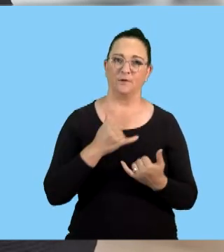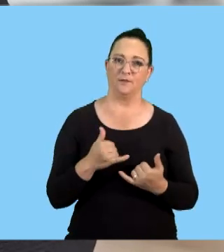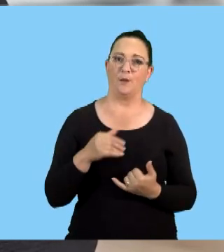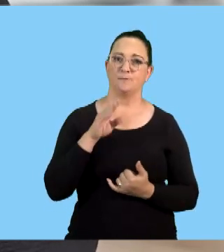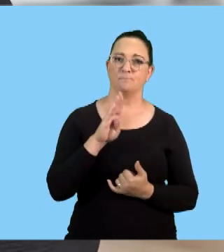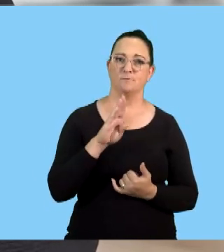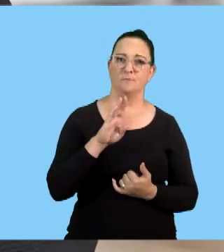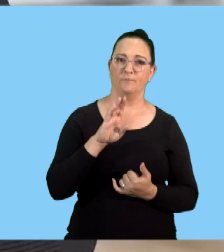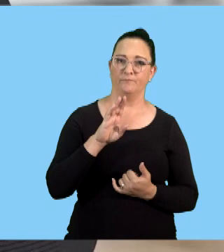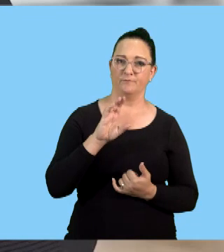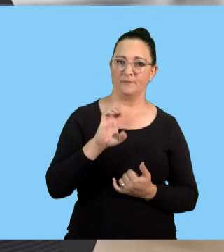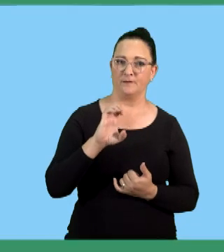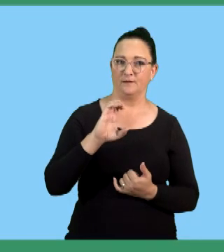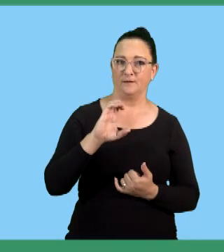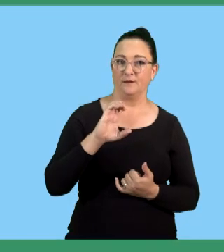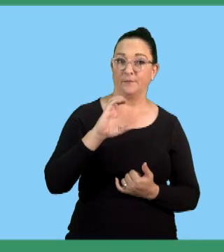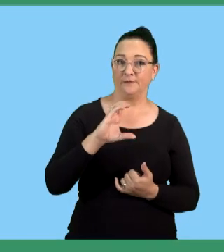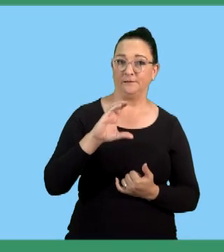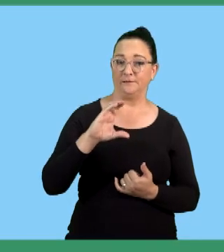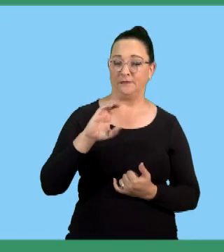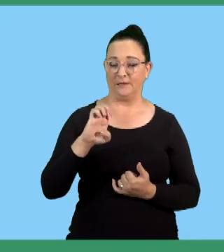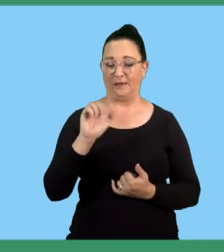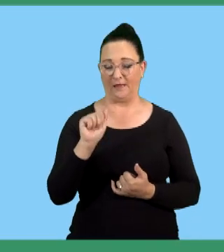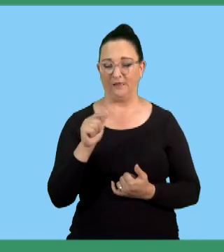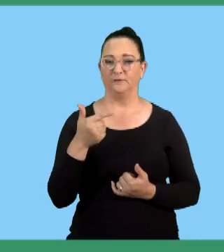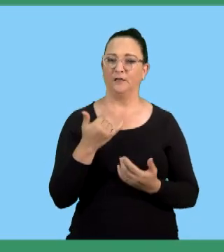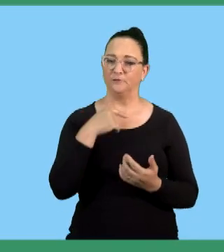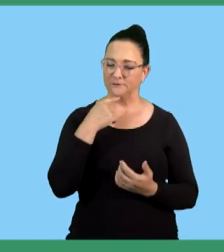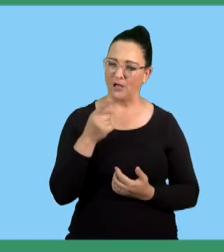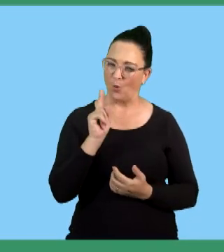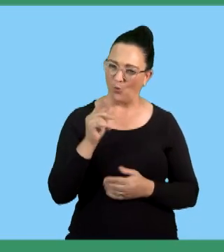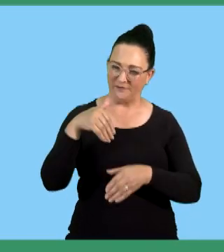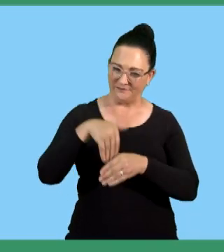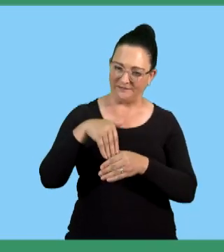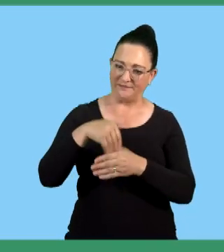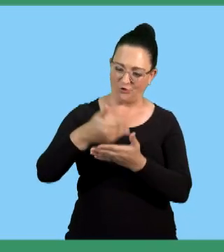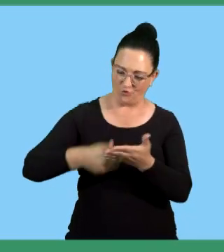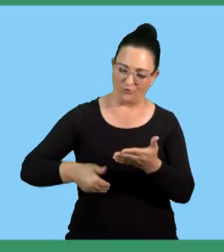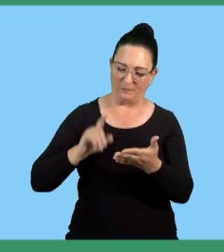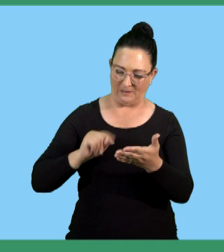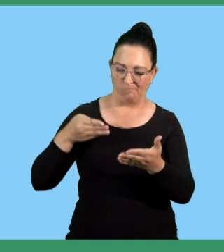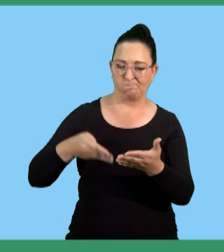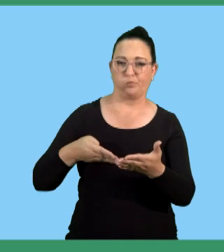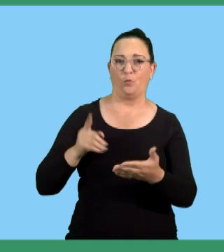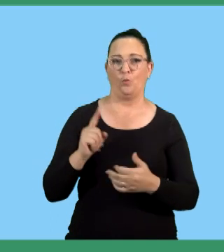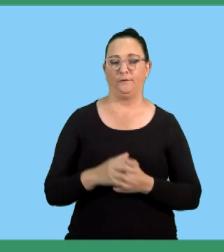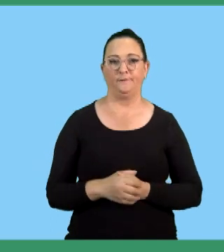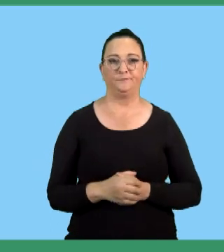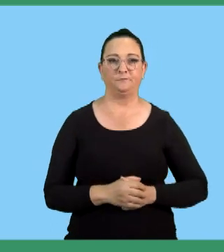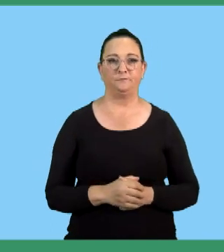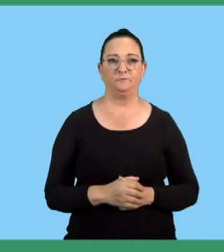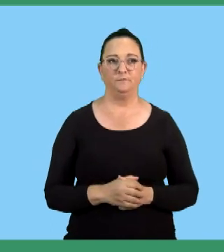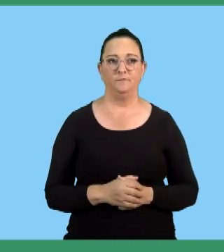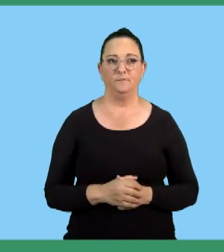it outlines the minimum requirements that form the foundation or the basis of the employment contracts. All